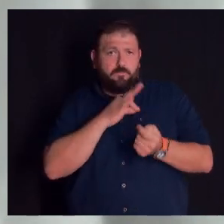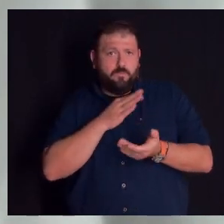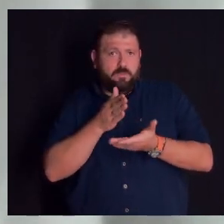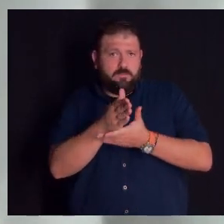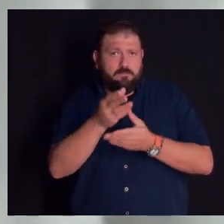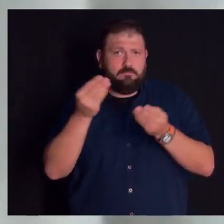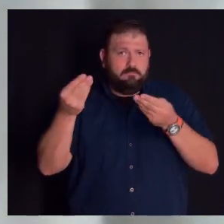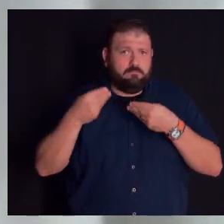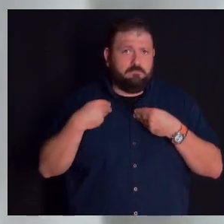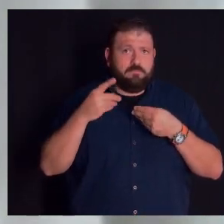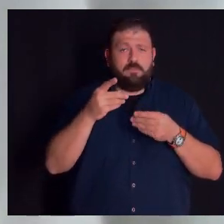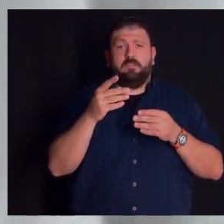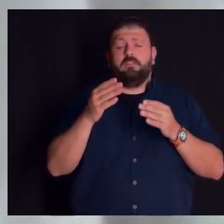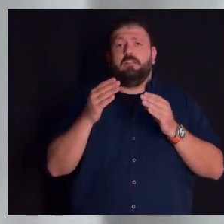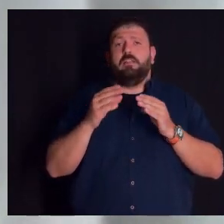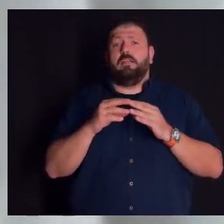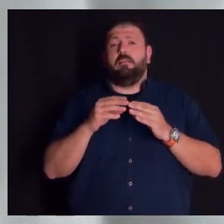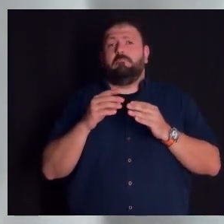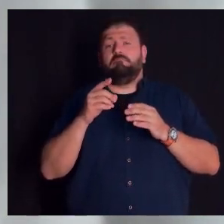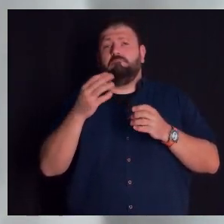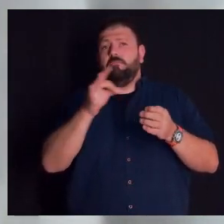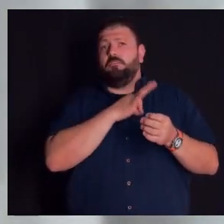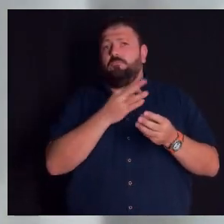some product? You you